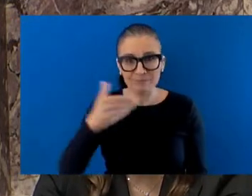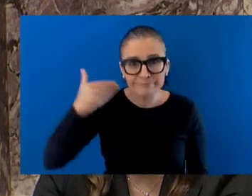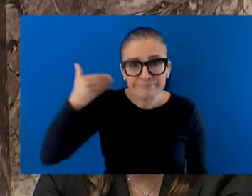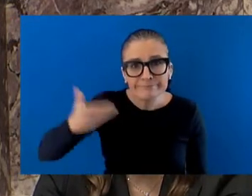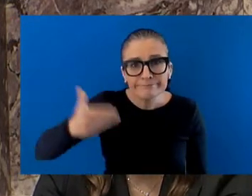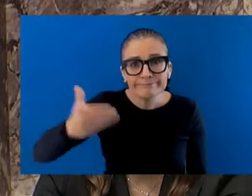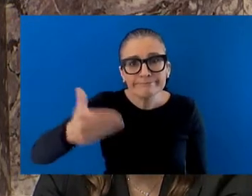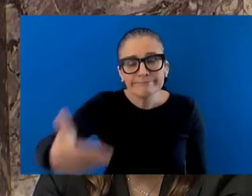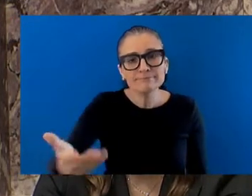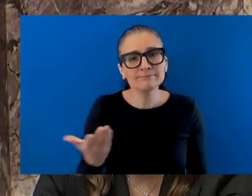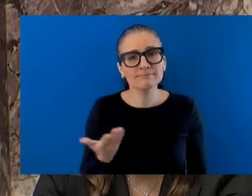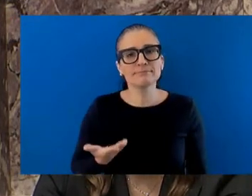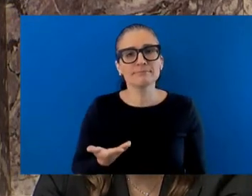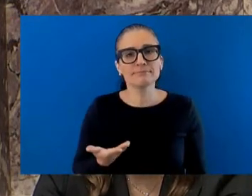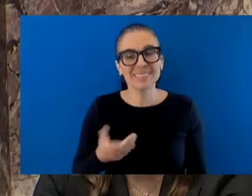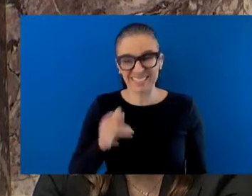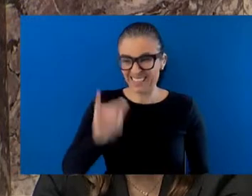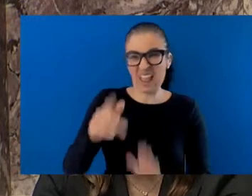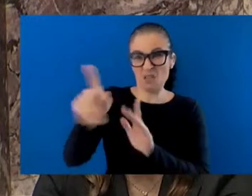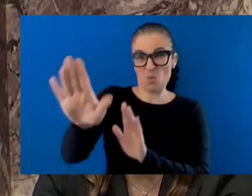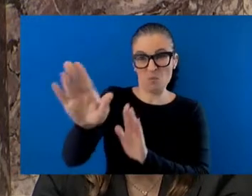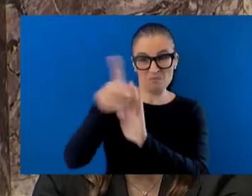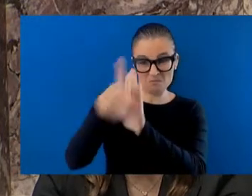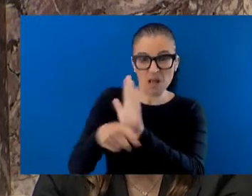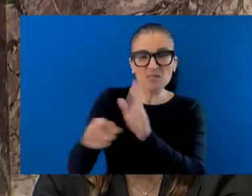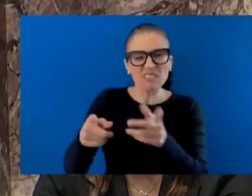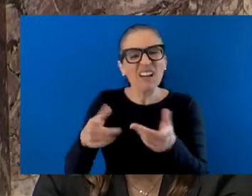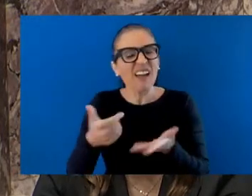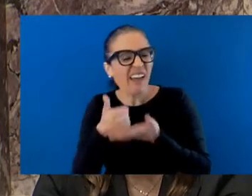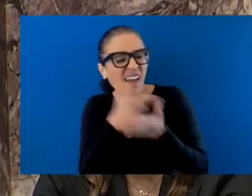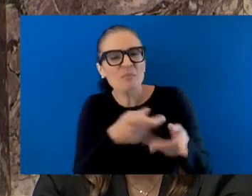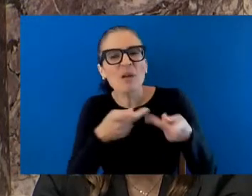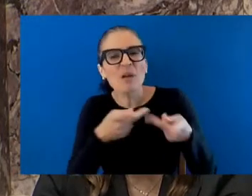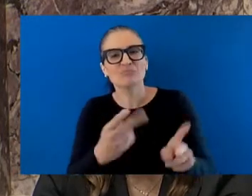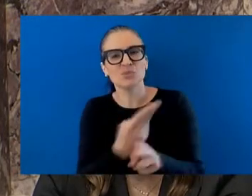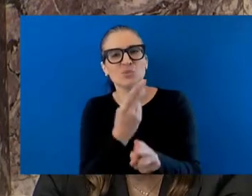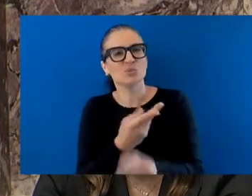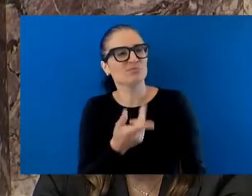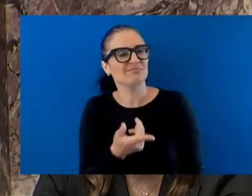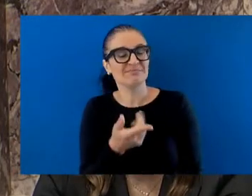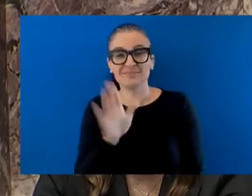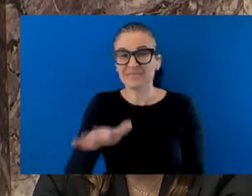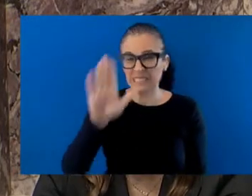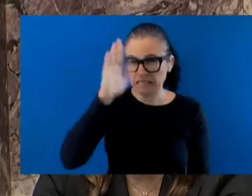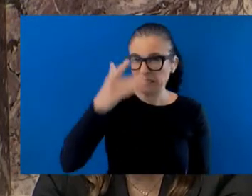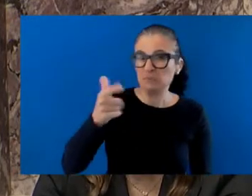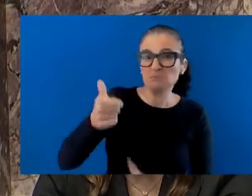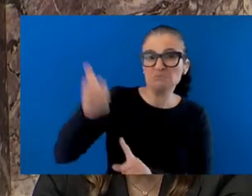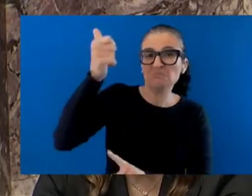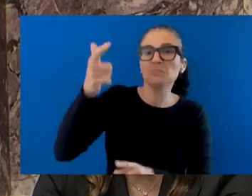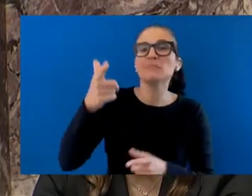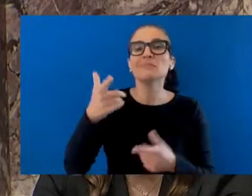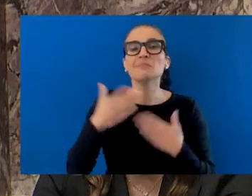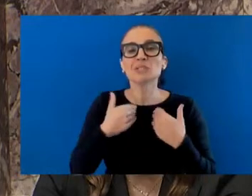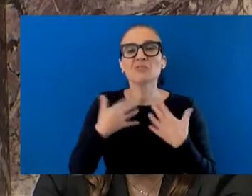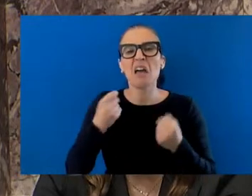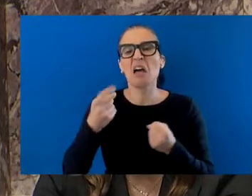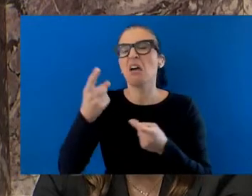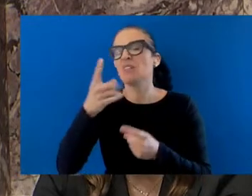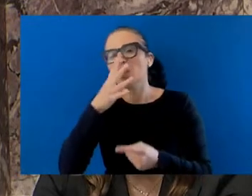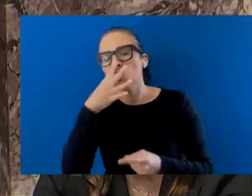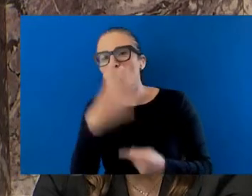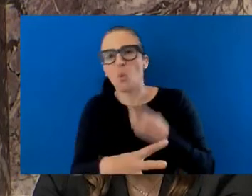concerns like of the nurses like Robert that they are expressing every single day in British Columbia by trying